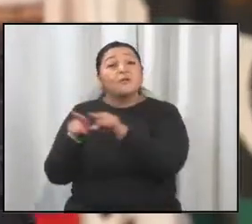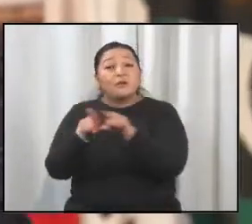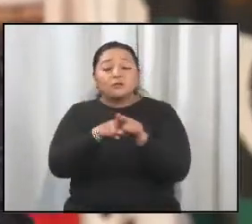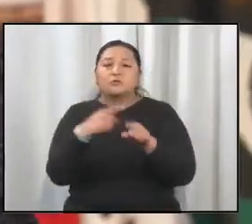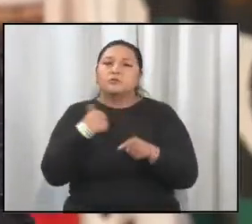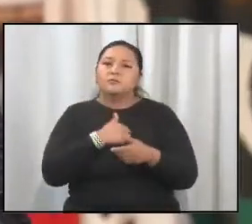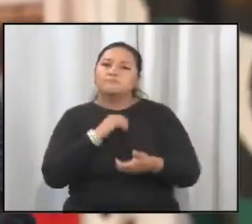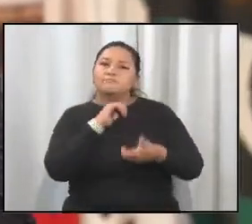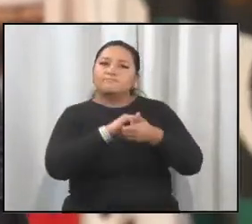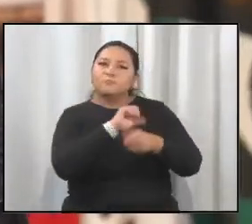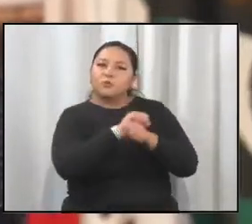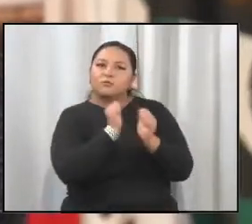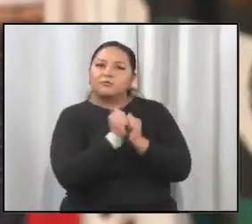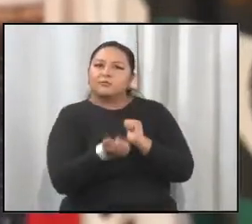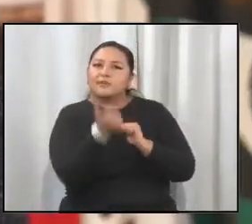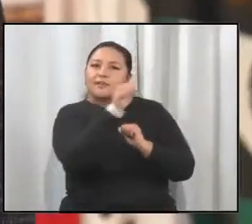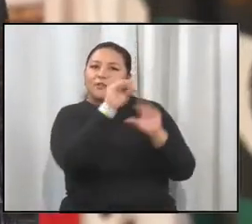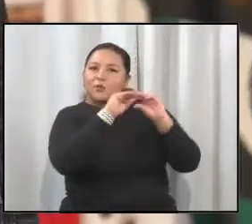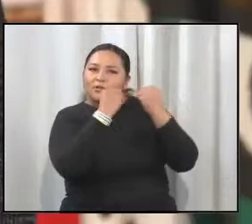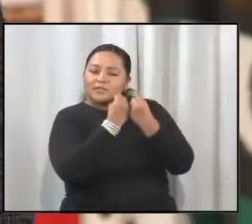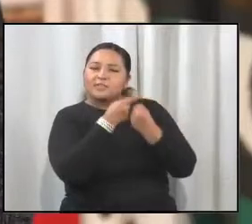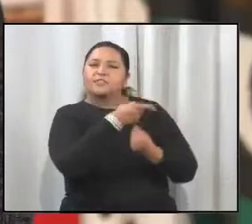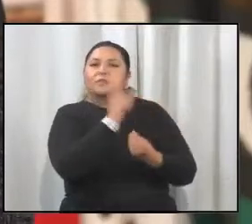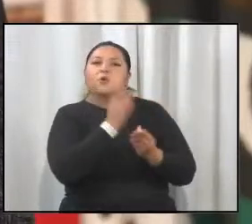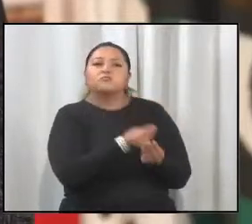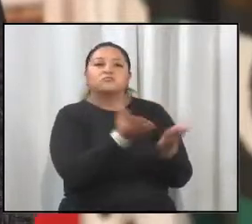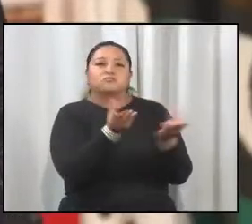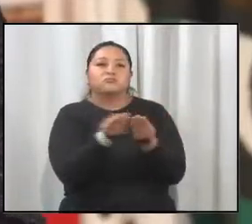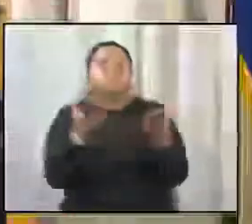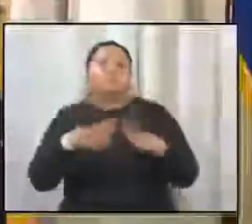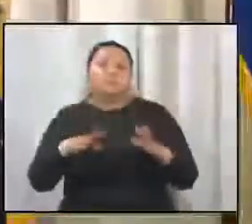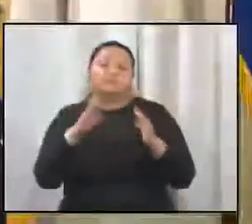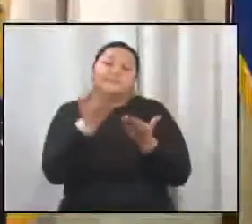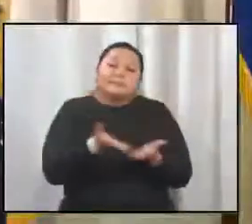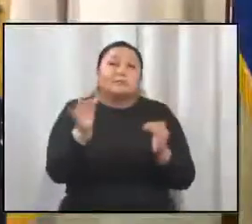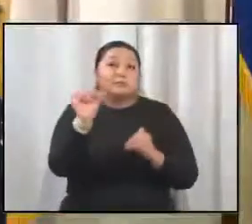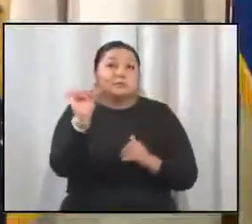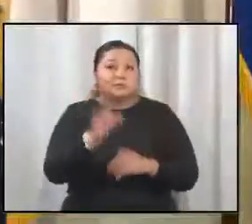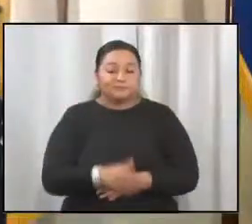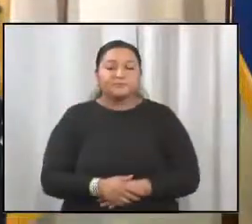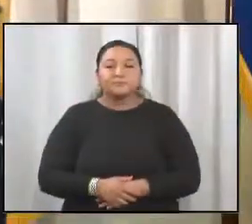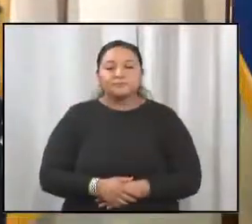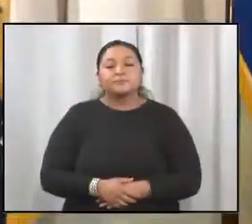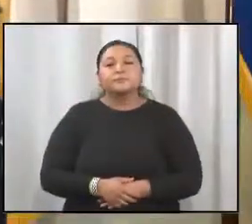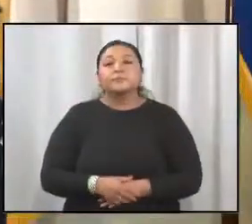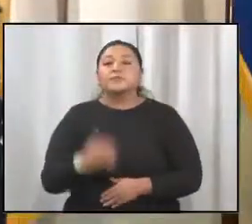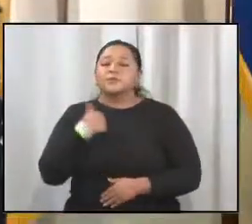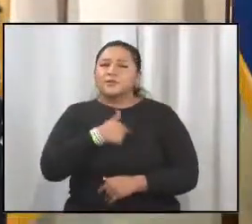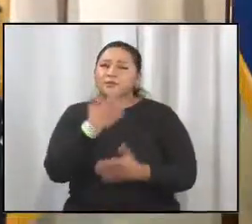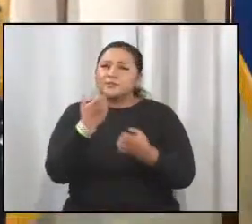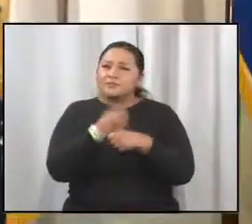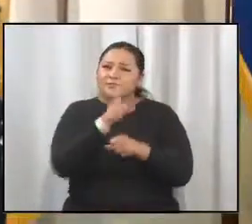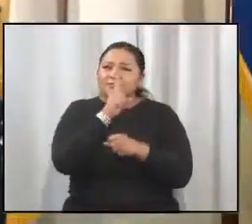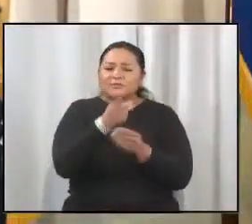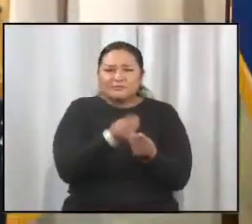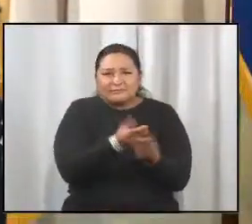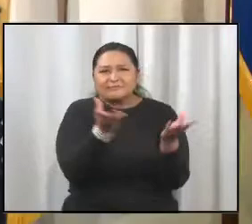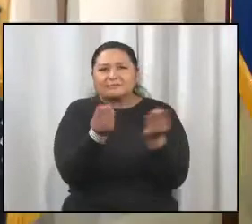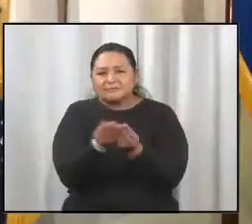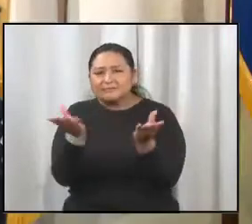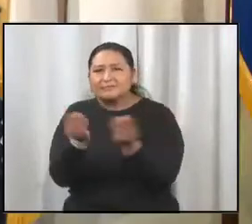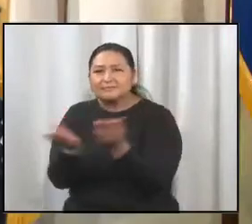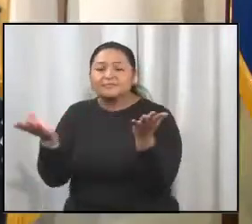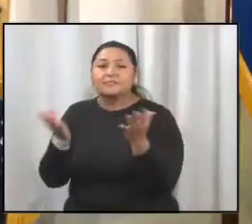with local organizations to also distribute. Now, to ensure these items can be shared with as many people as possible,